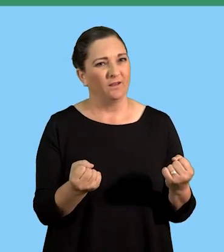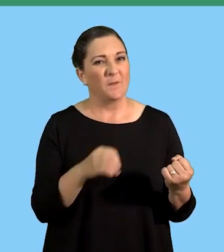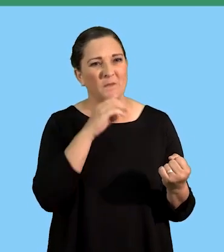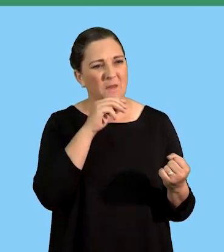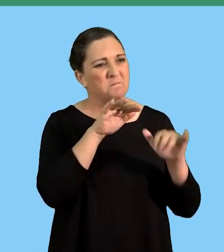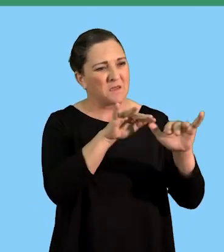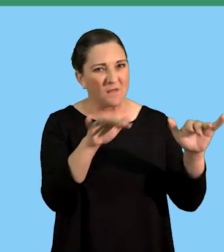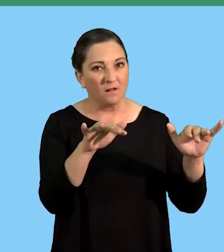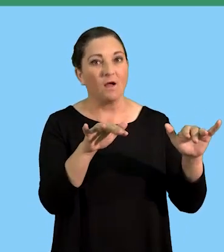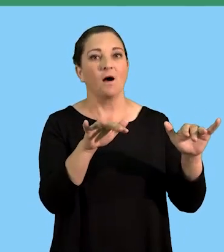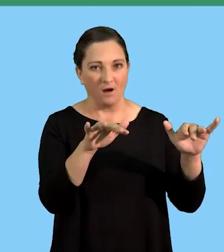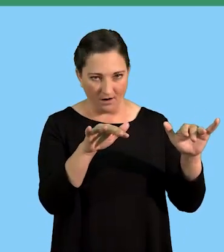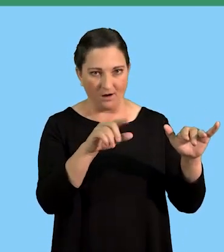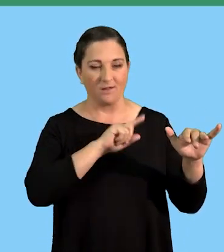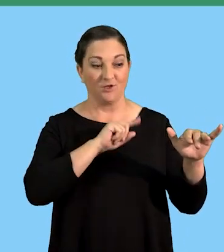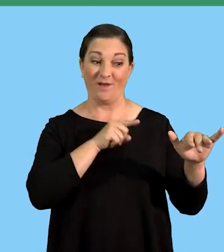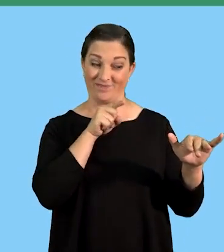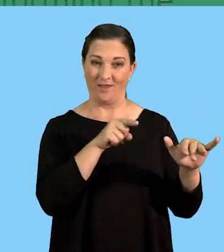the workers in the business.